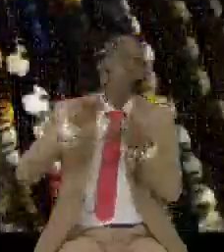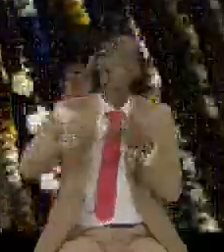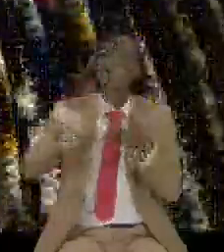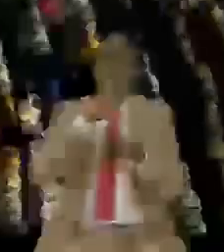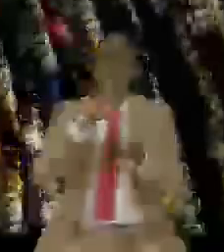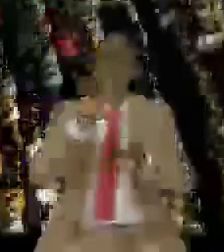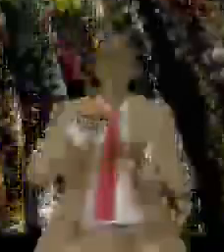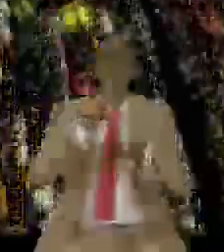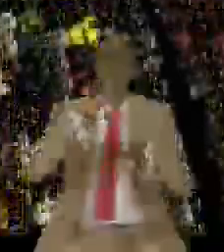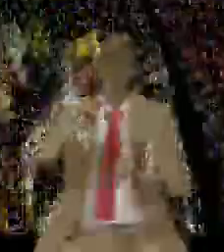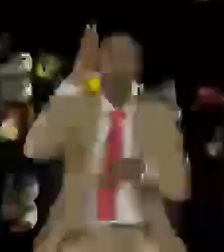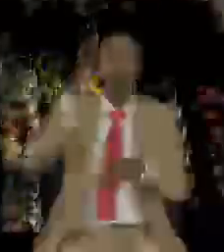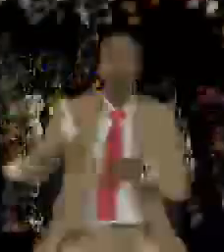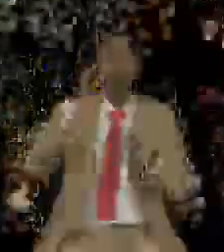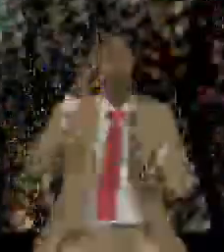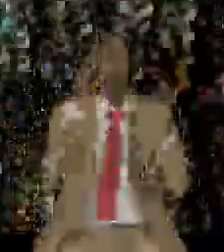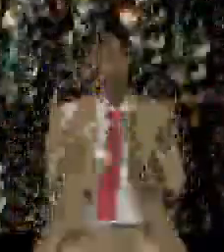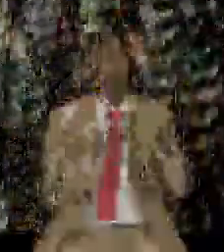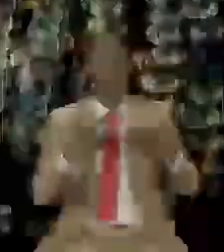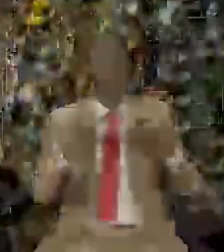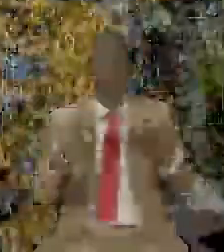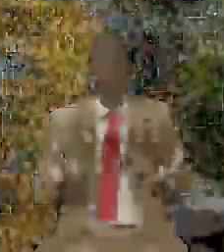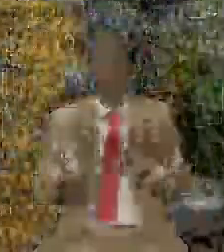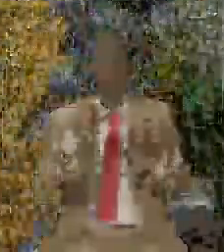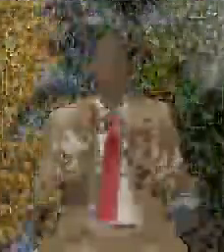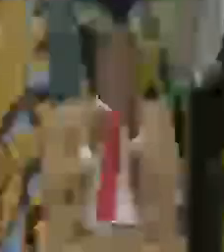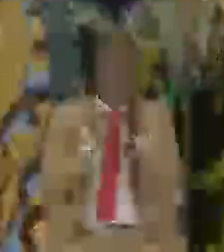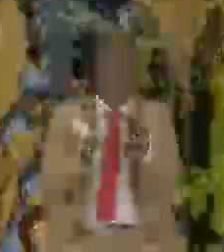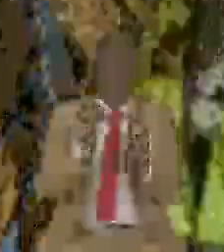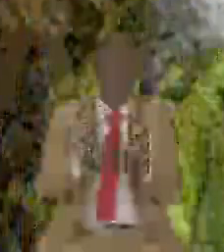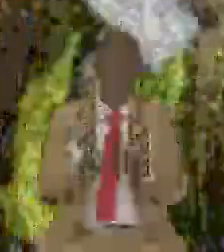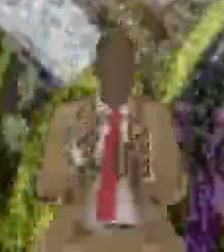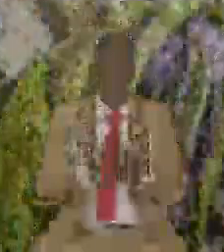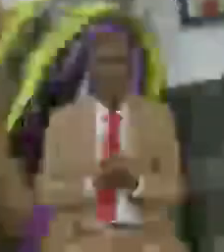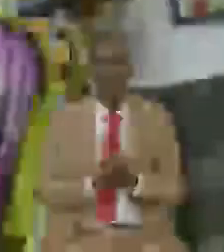faith, heal them in Jesus' name.